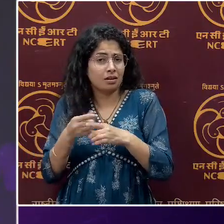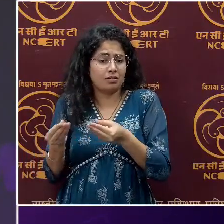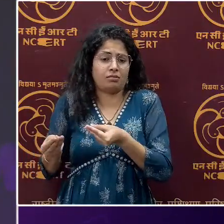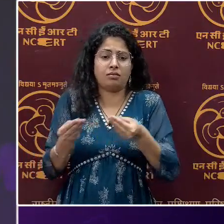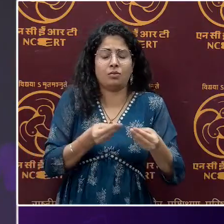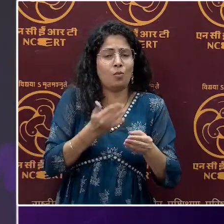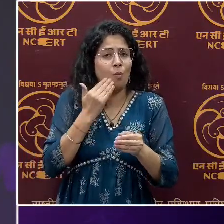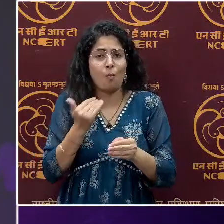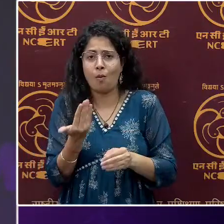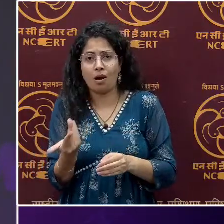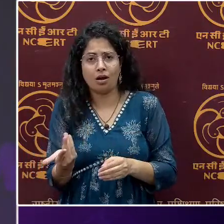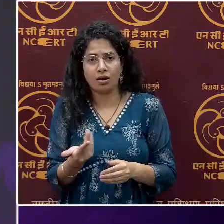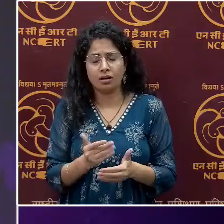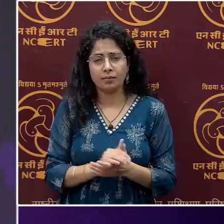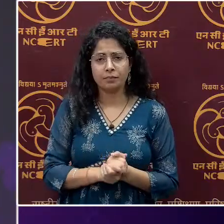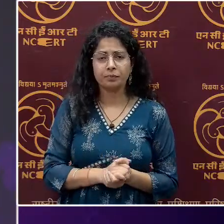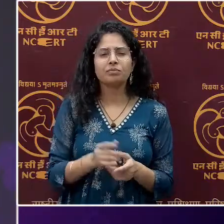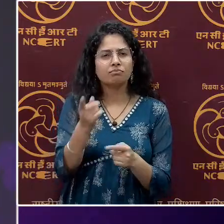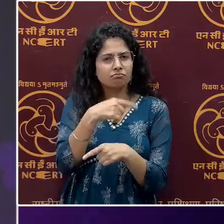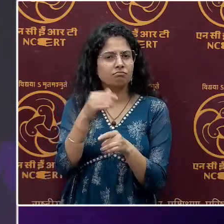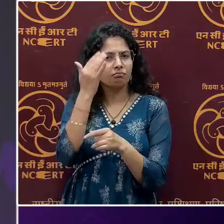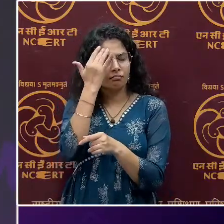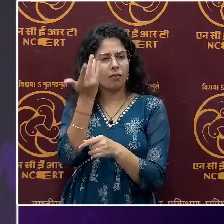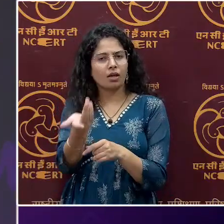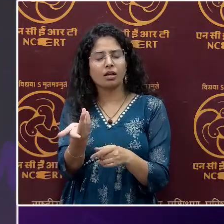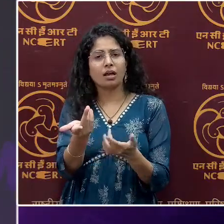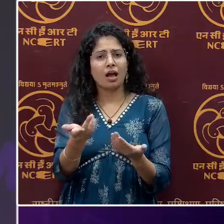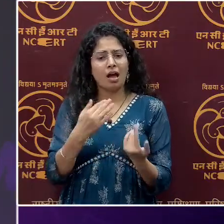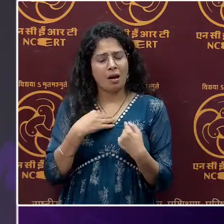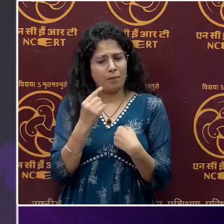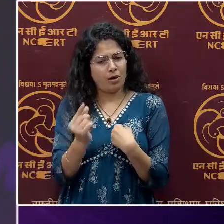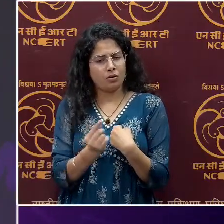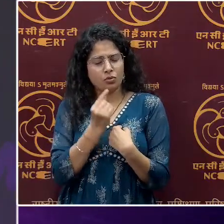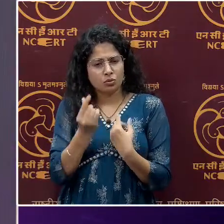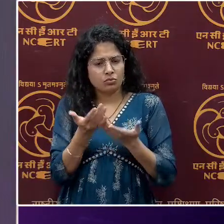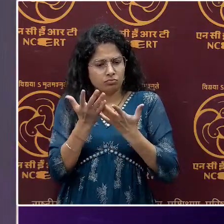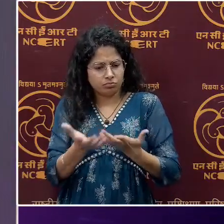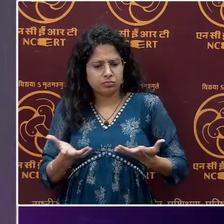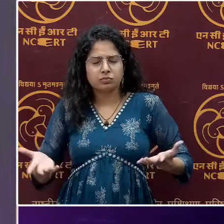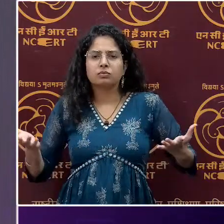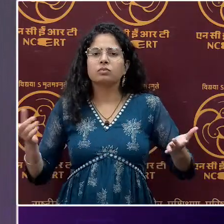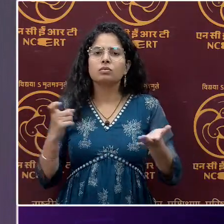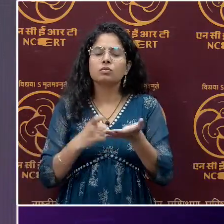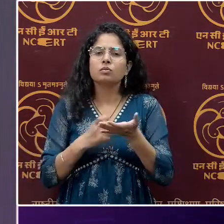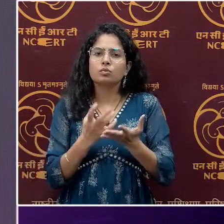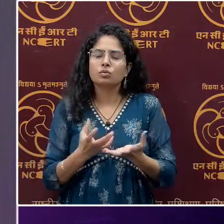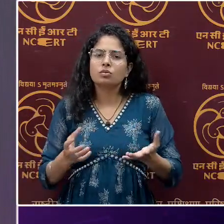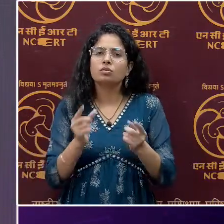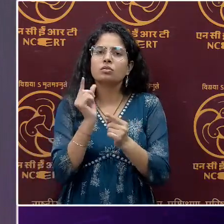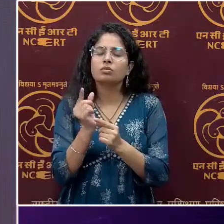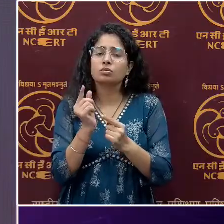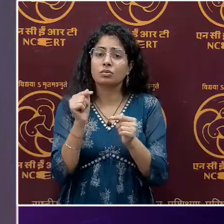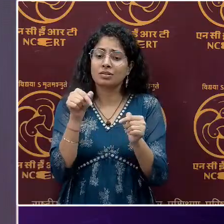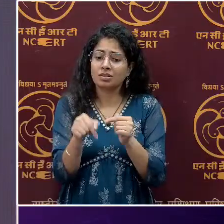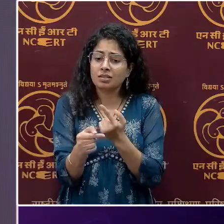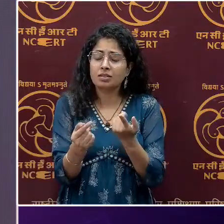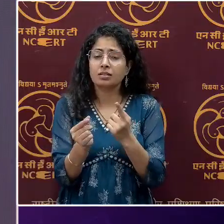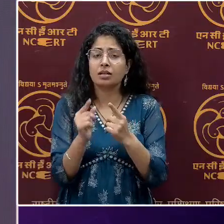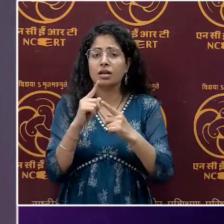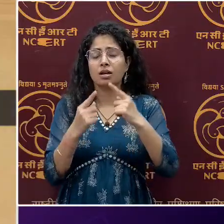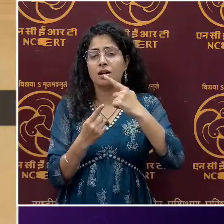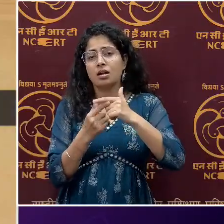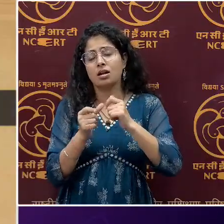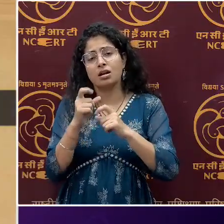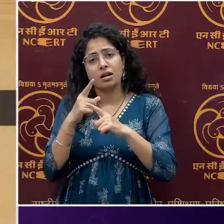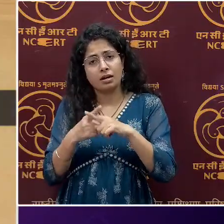giving tax to them, to use our own resources we are giving tax to them. And that's how they are collecting tax,